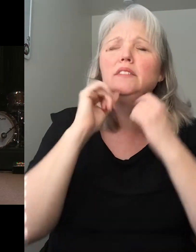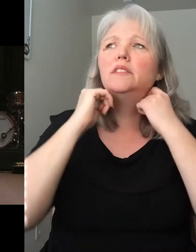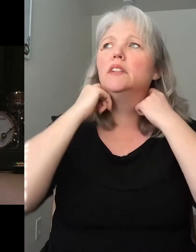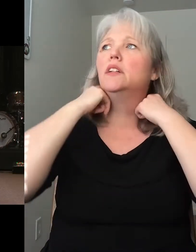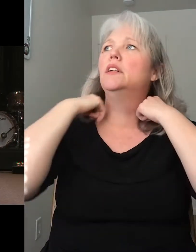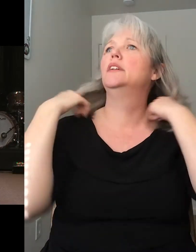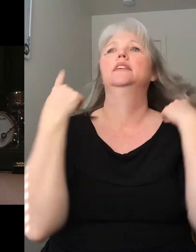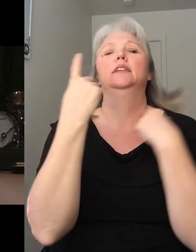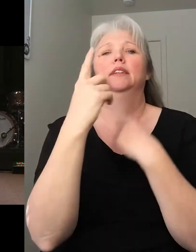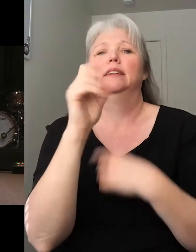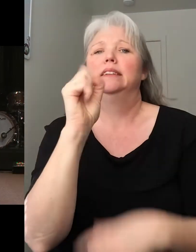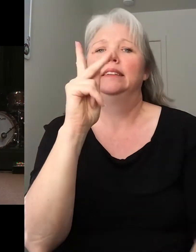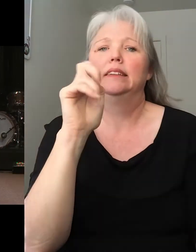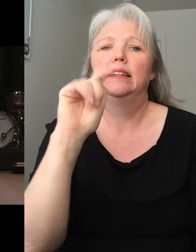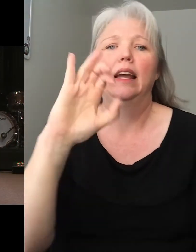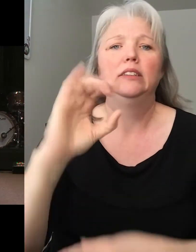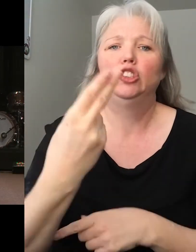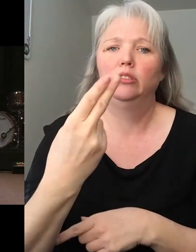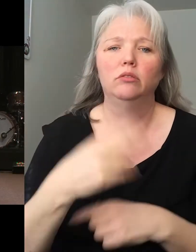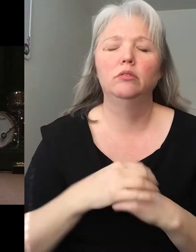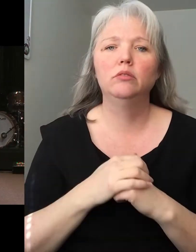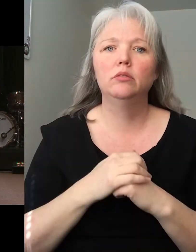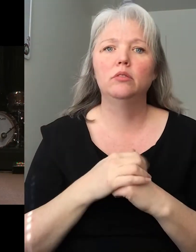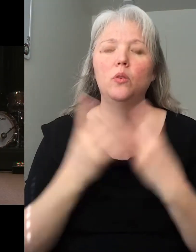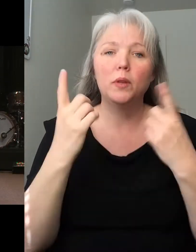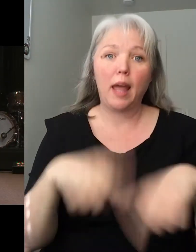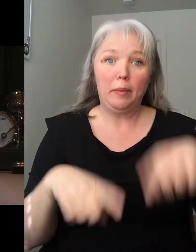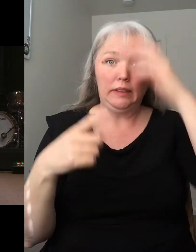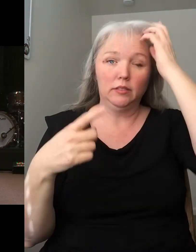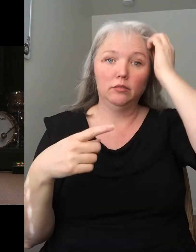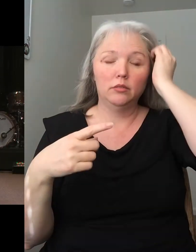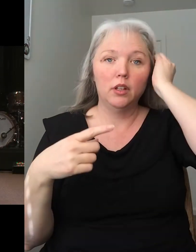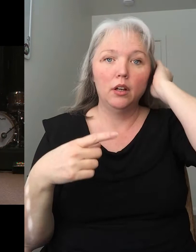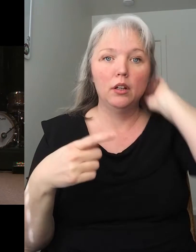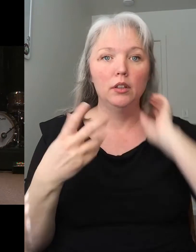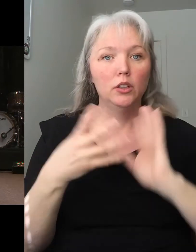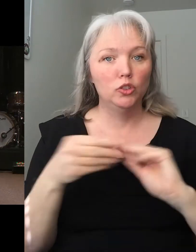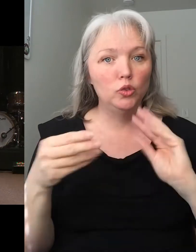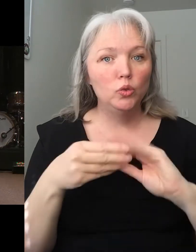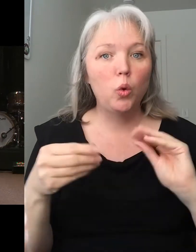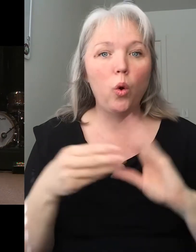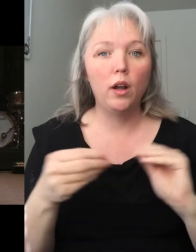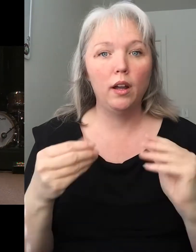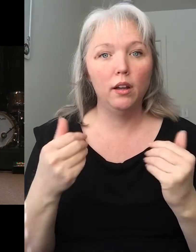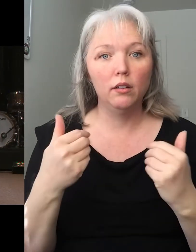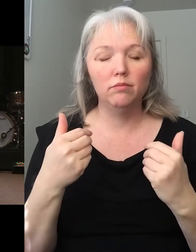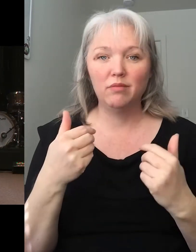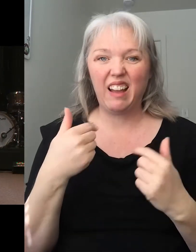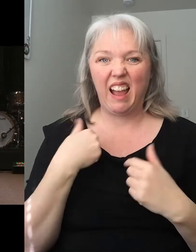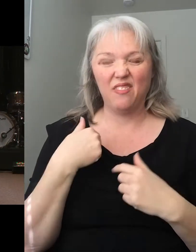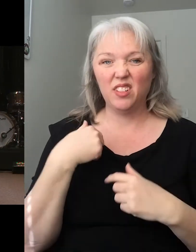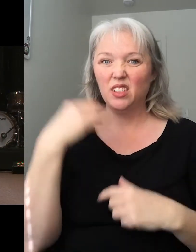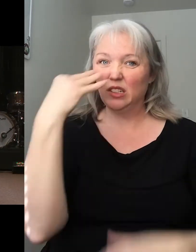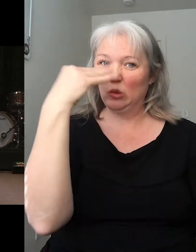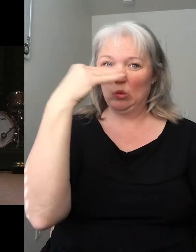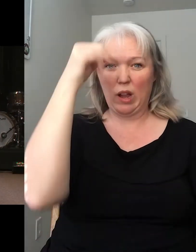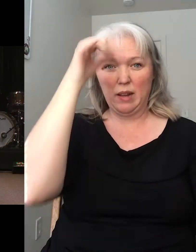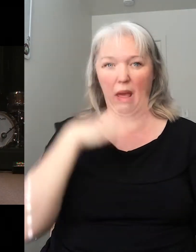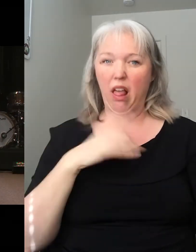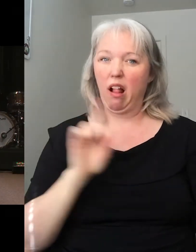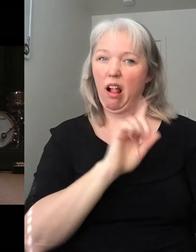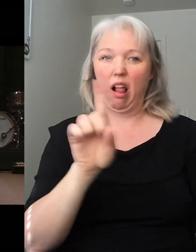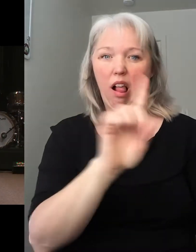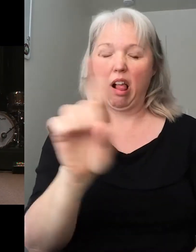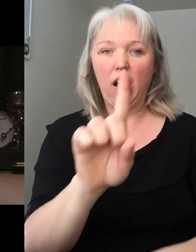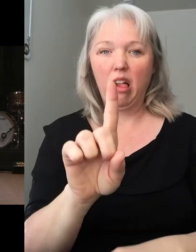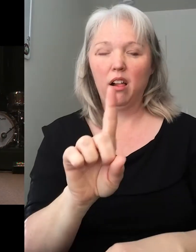like some kind of a sketch, because what's happening here is a story with a crazed man running through the